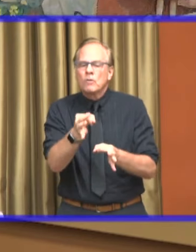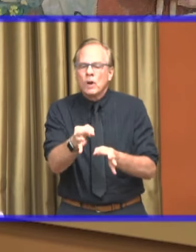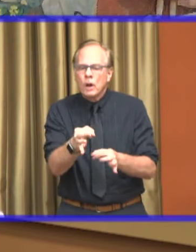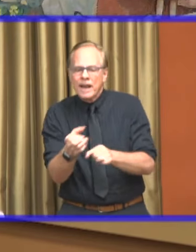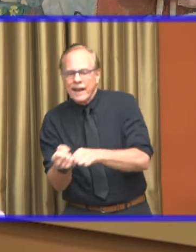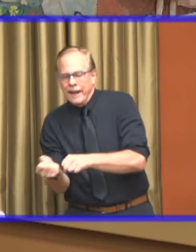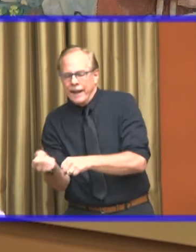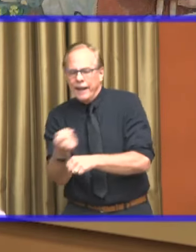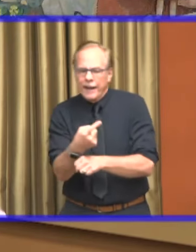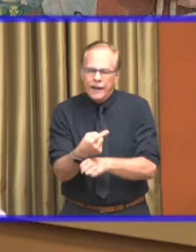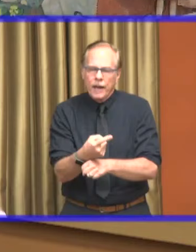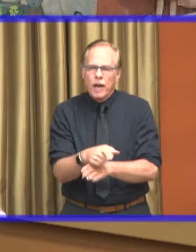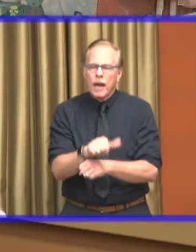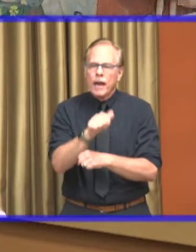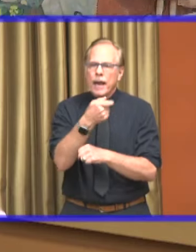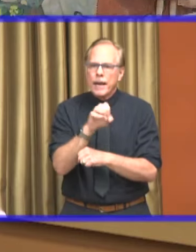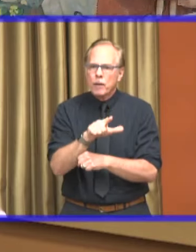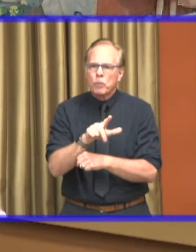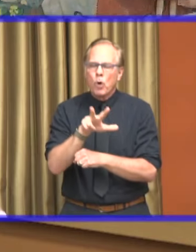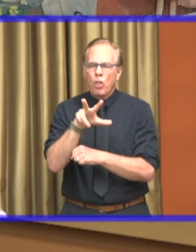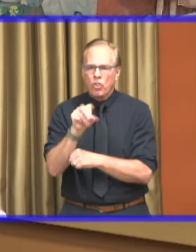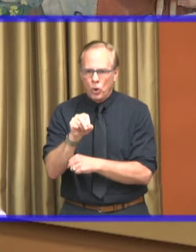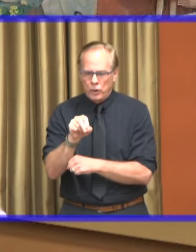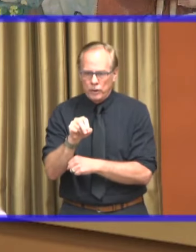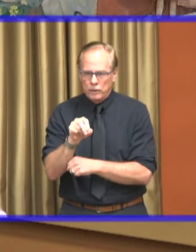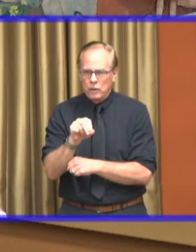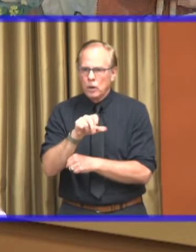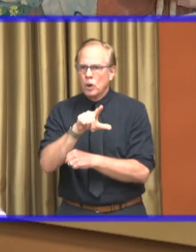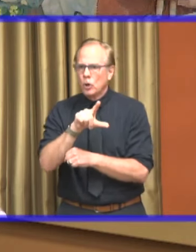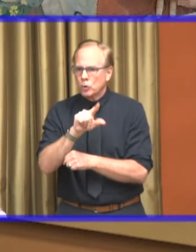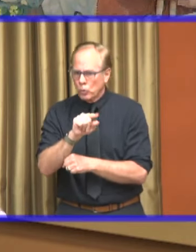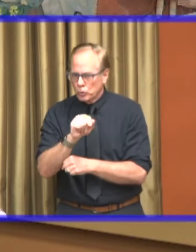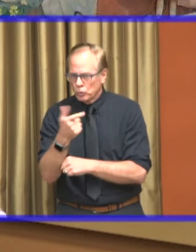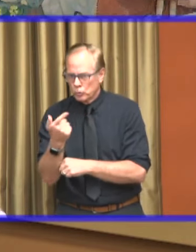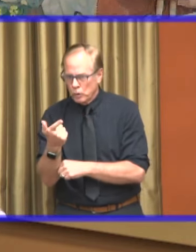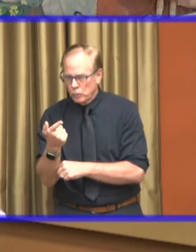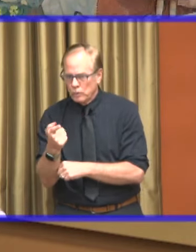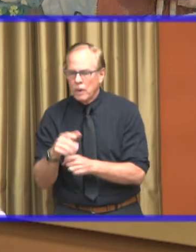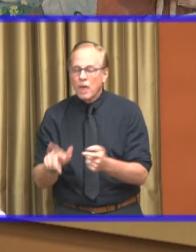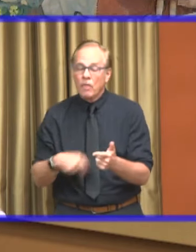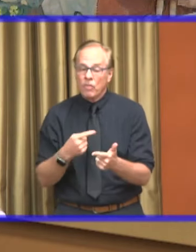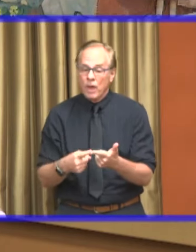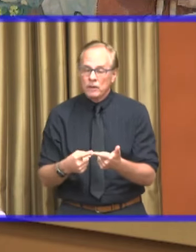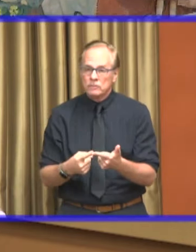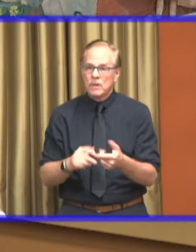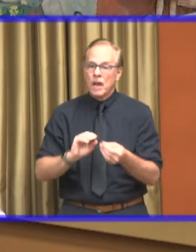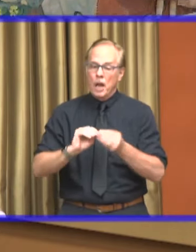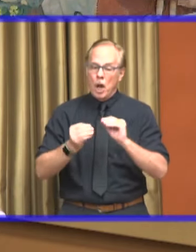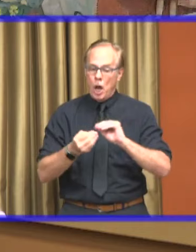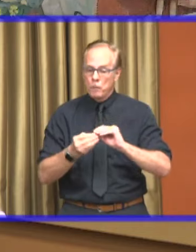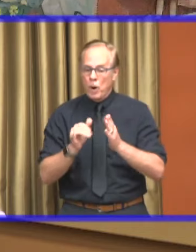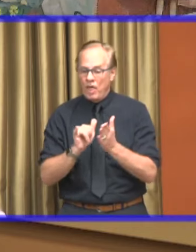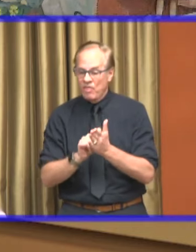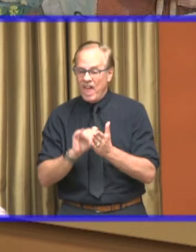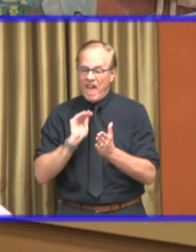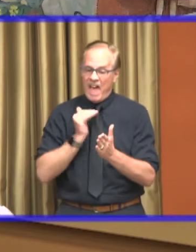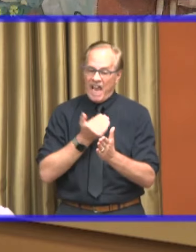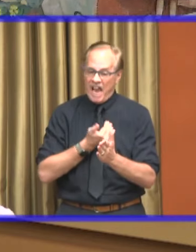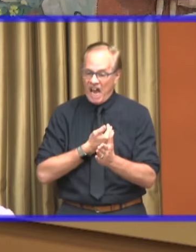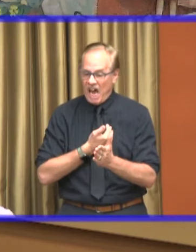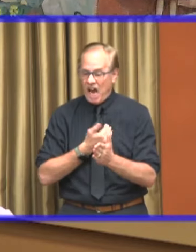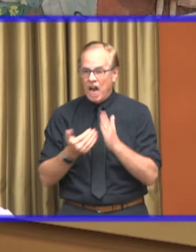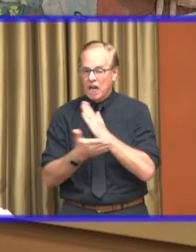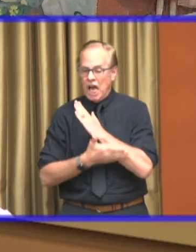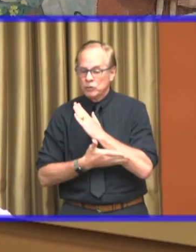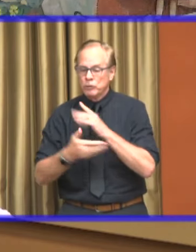of 2021. And then the redistricting data that our states rely upon for congressional seats and so forth,